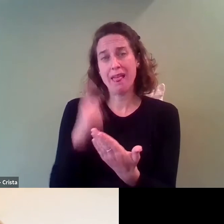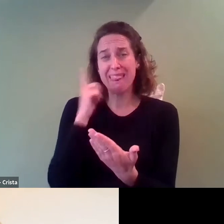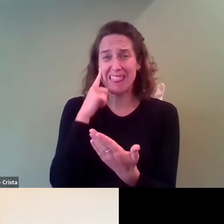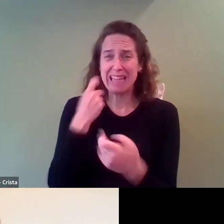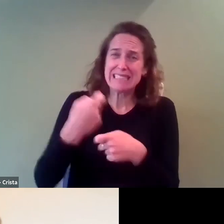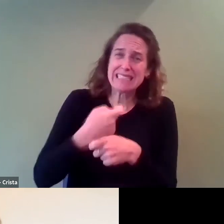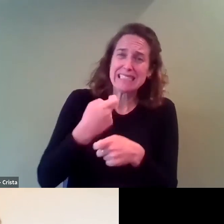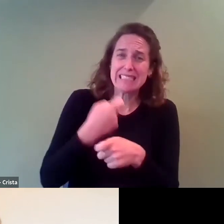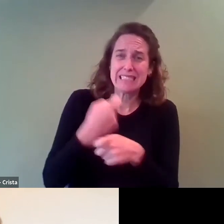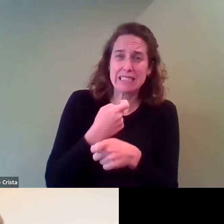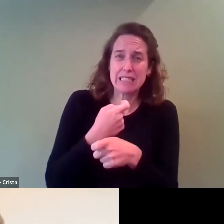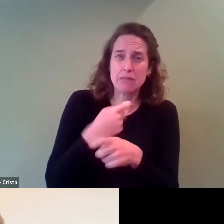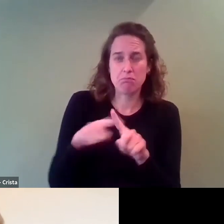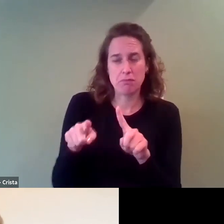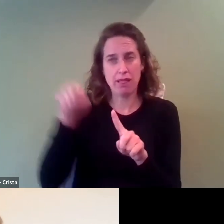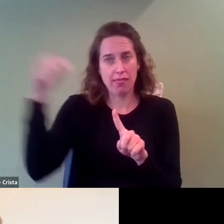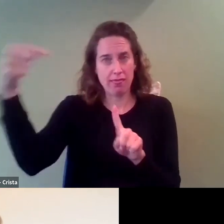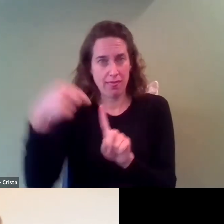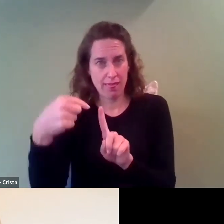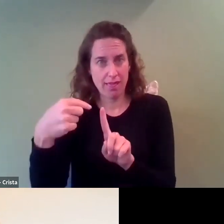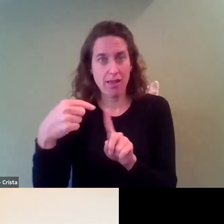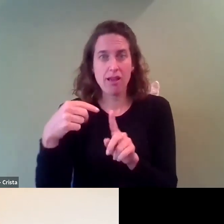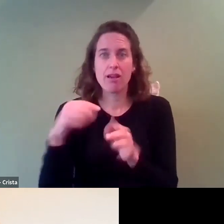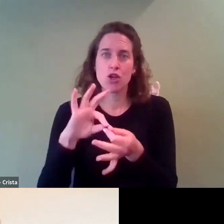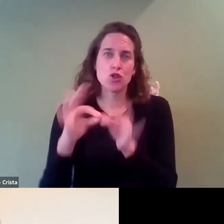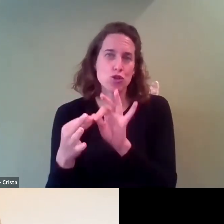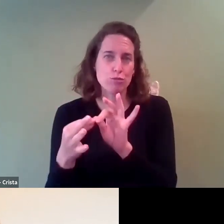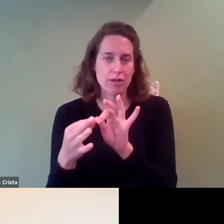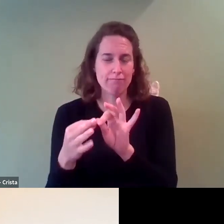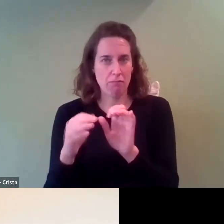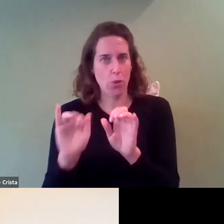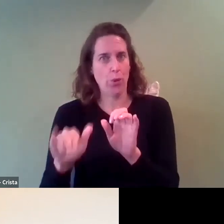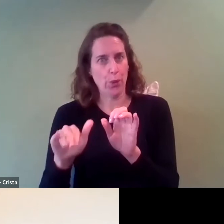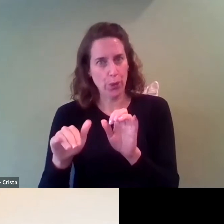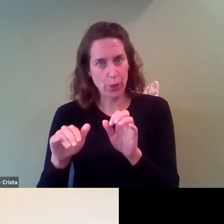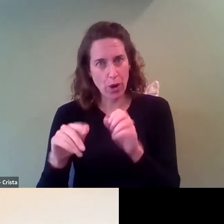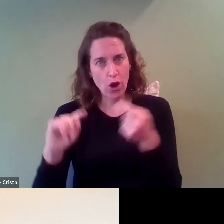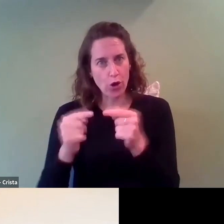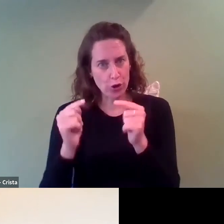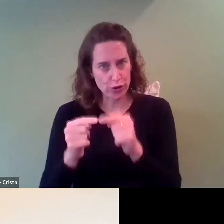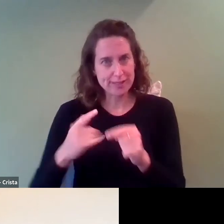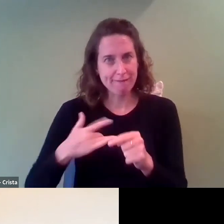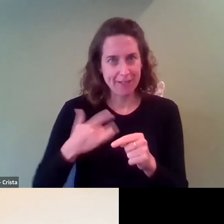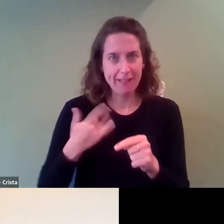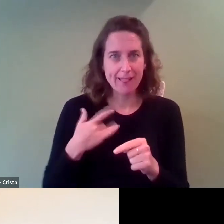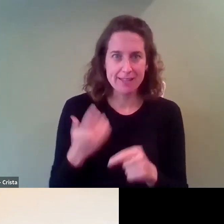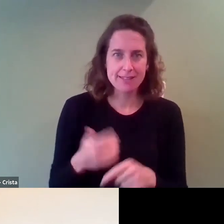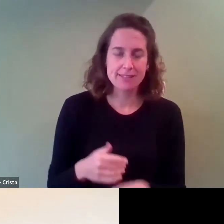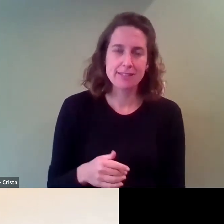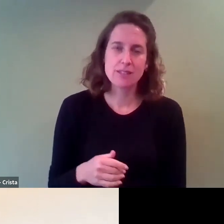they may be receiving as hurtful. Mm. And so I think we need to really start to think